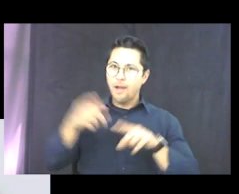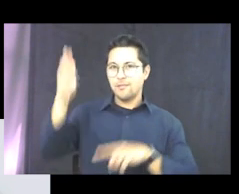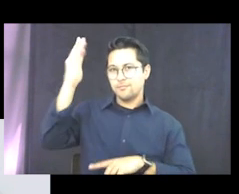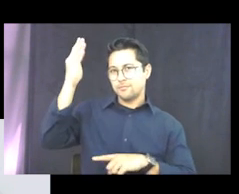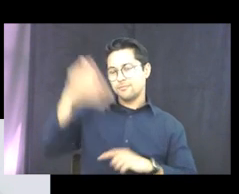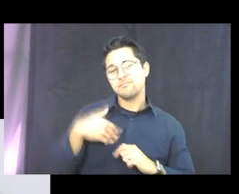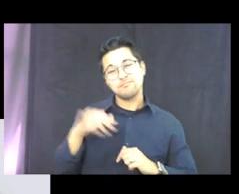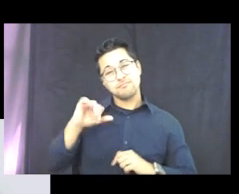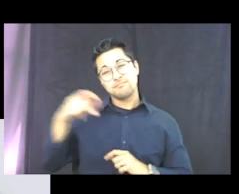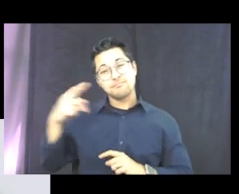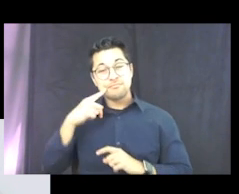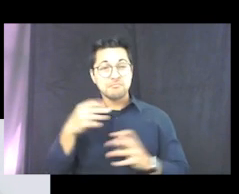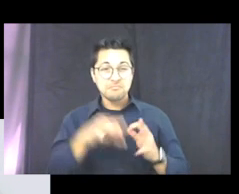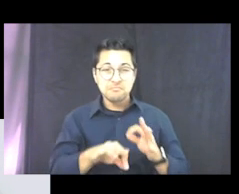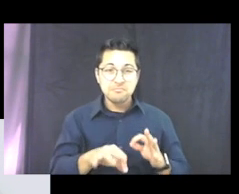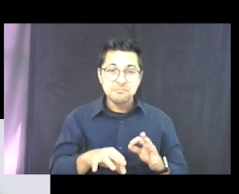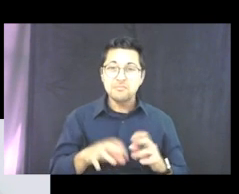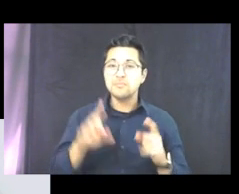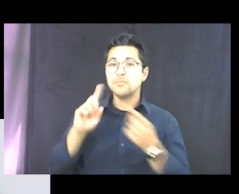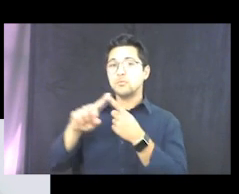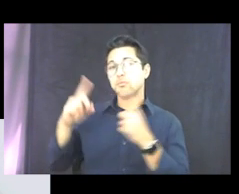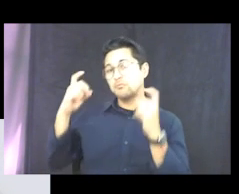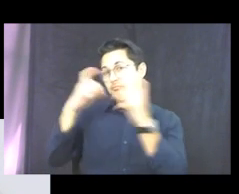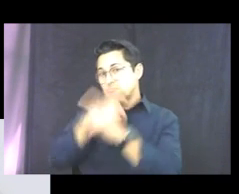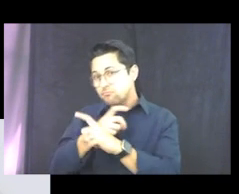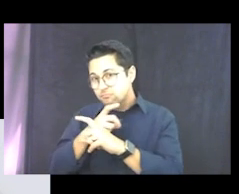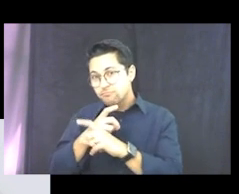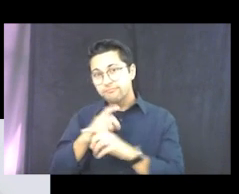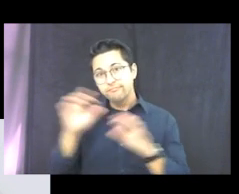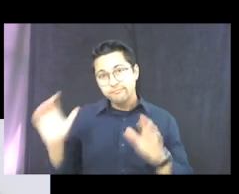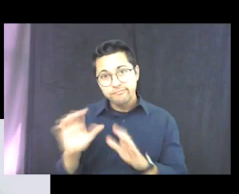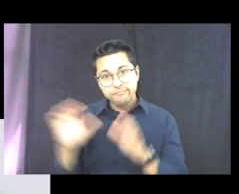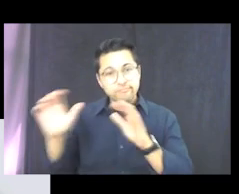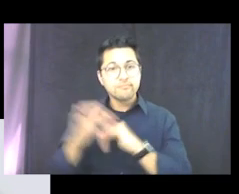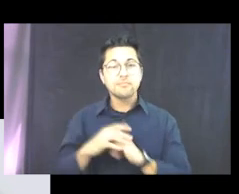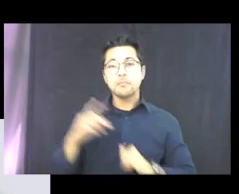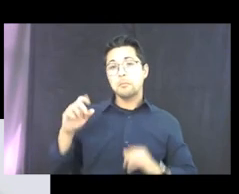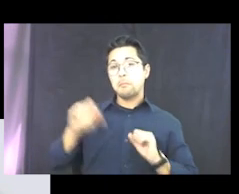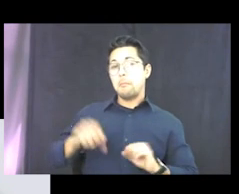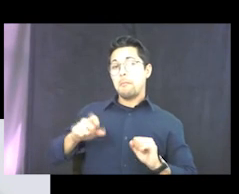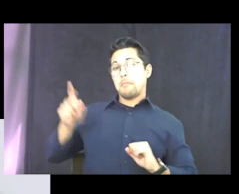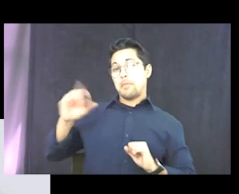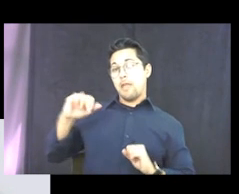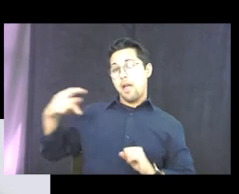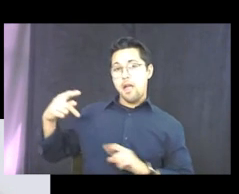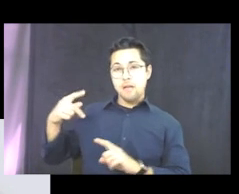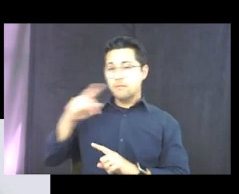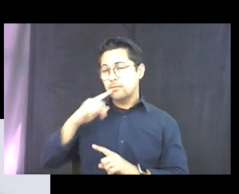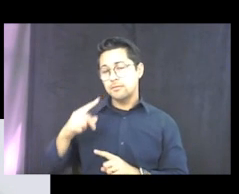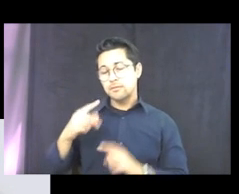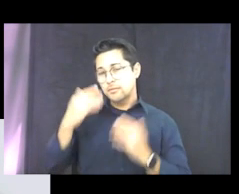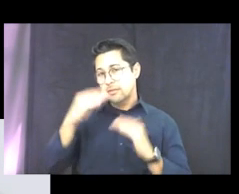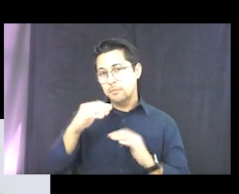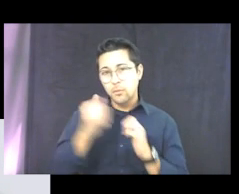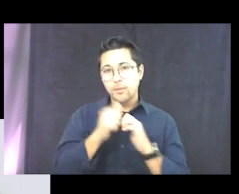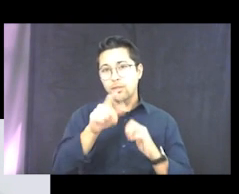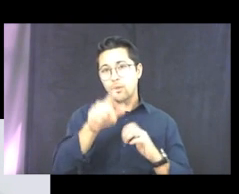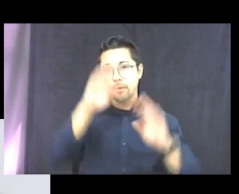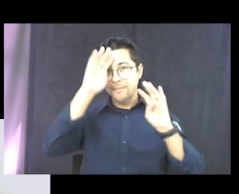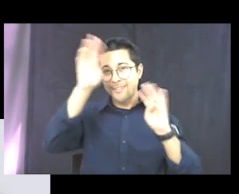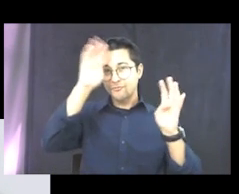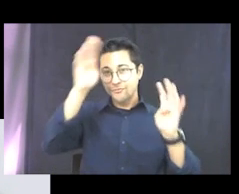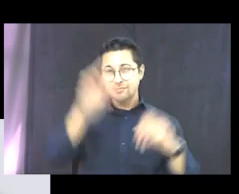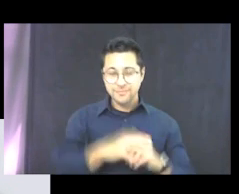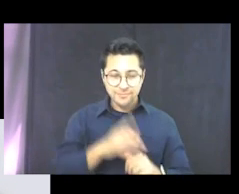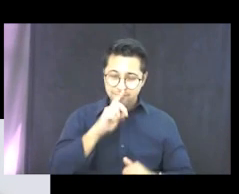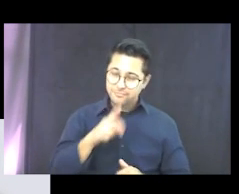range from simple applets to very complex applets, but the ability of this app is only limited by your imagination, and